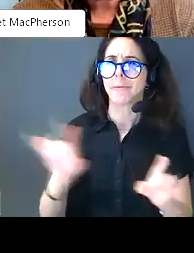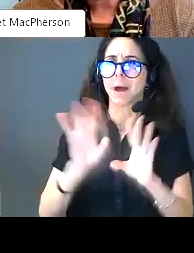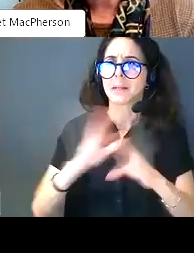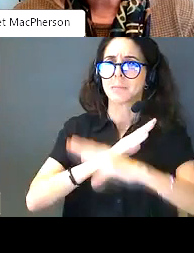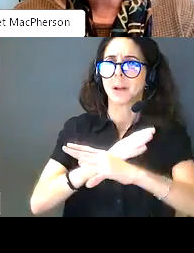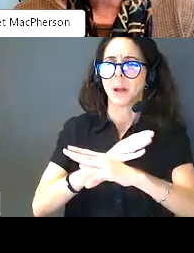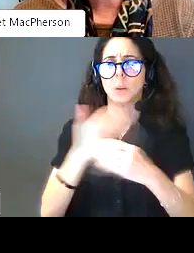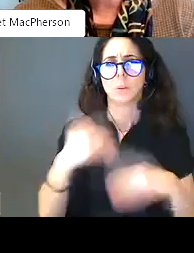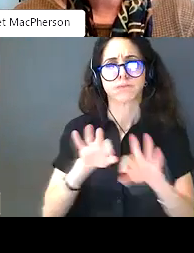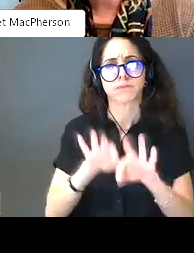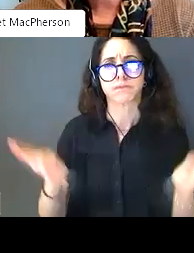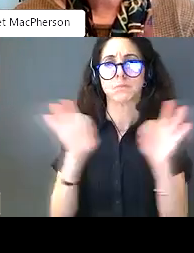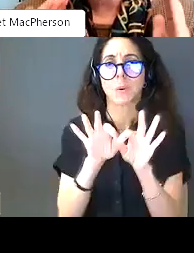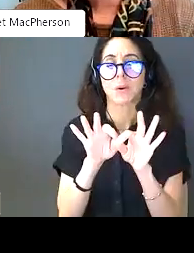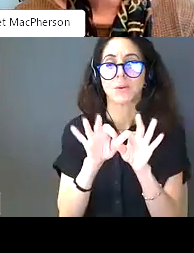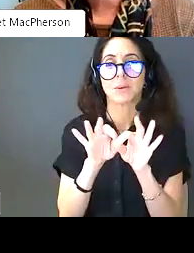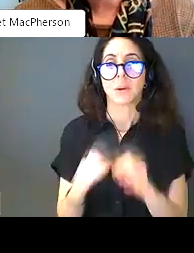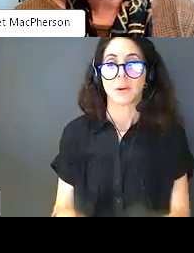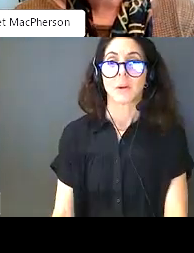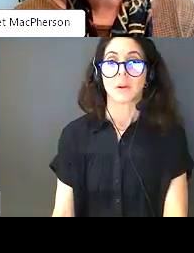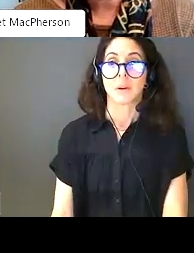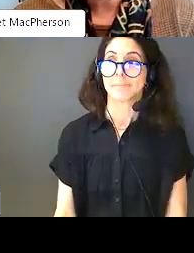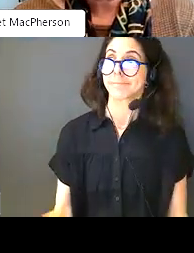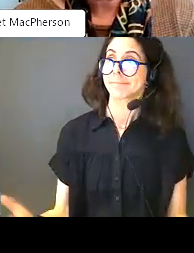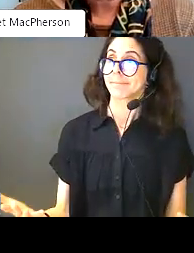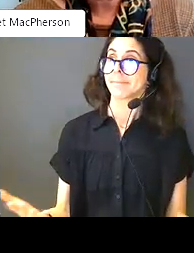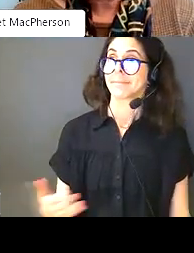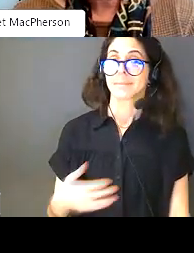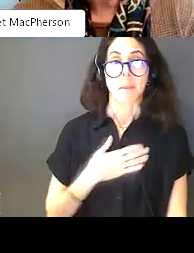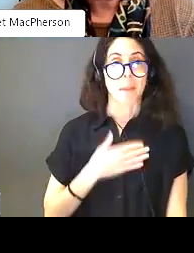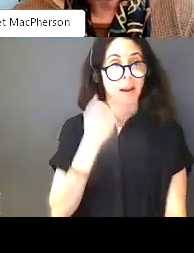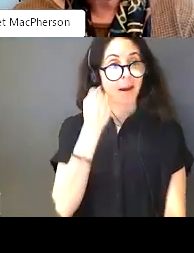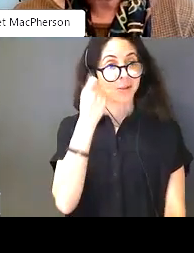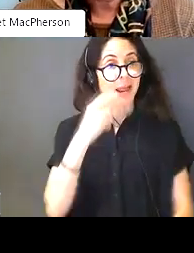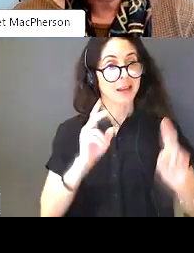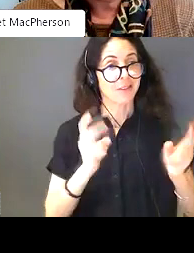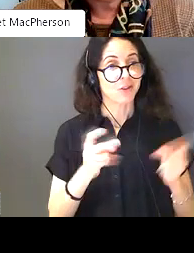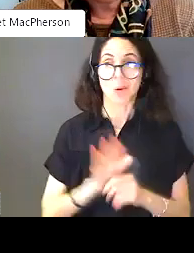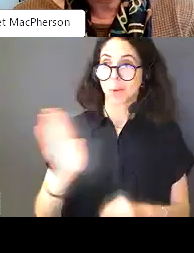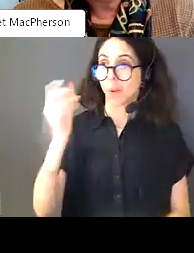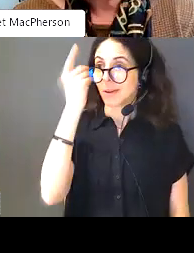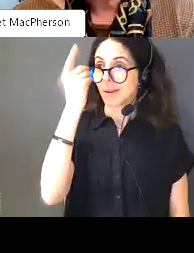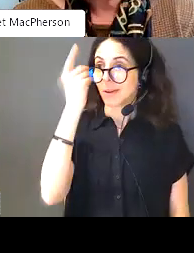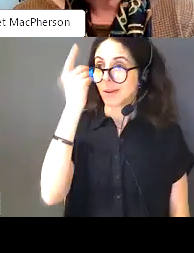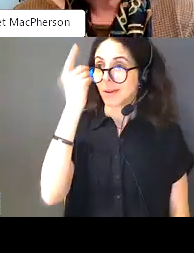can't assume that everyone has the same understanding of issues, and that a way to